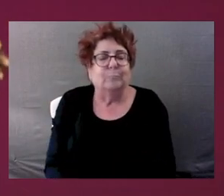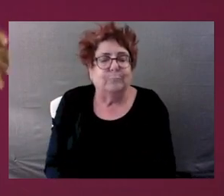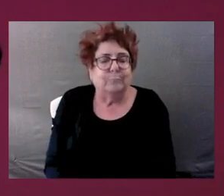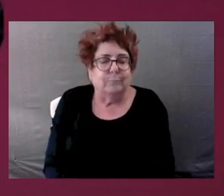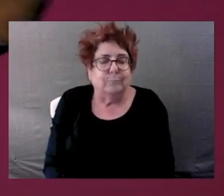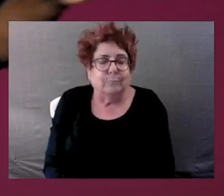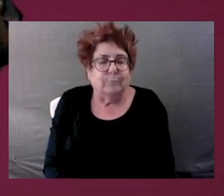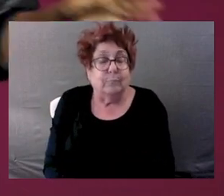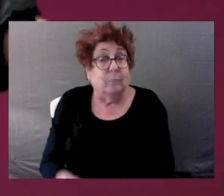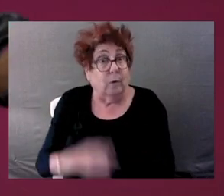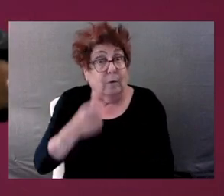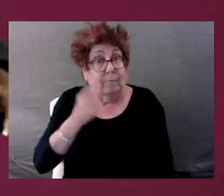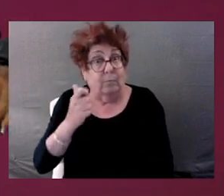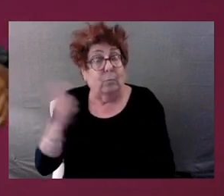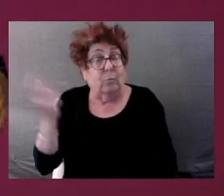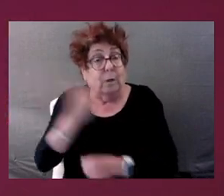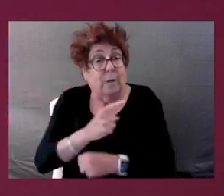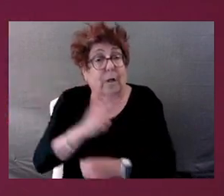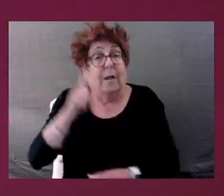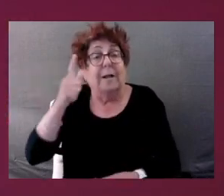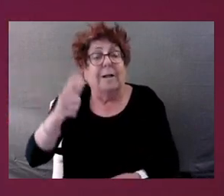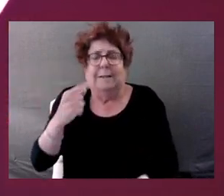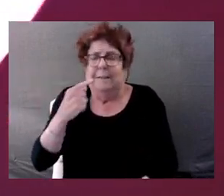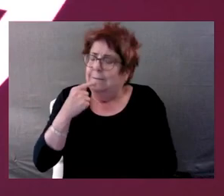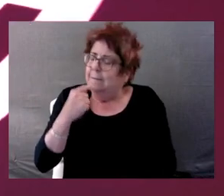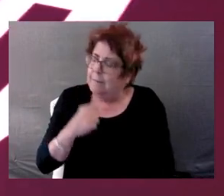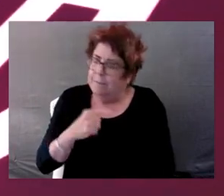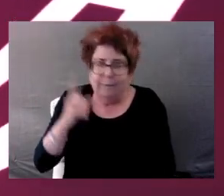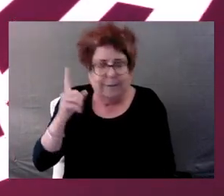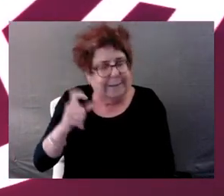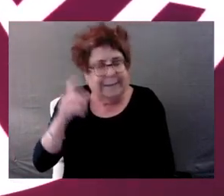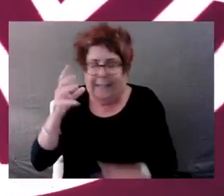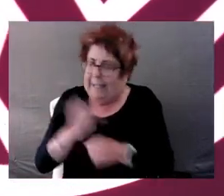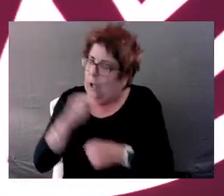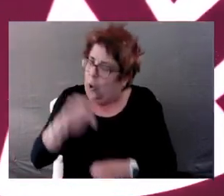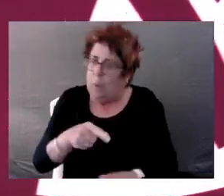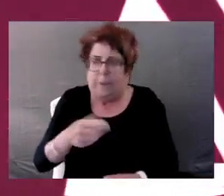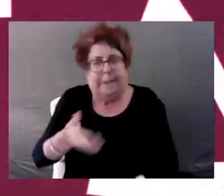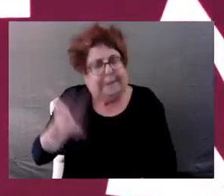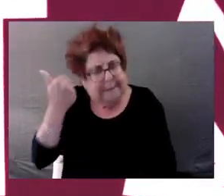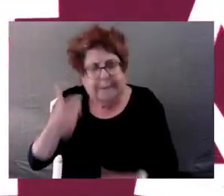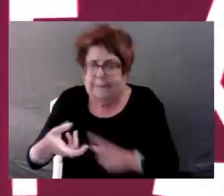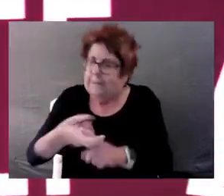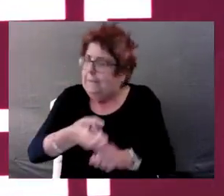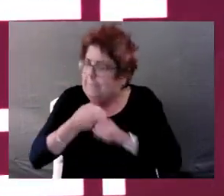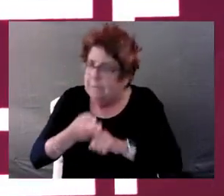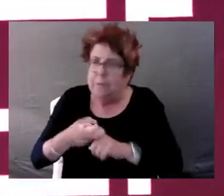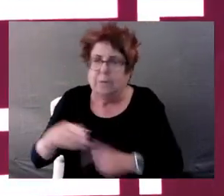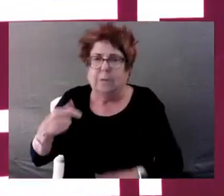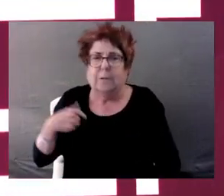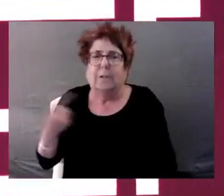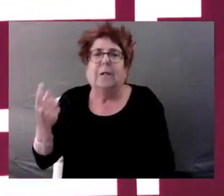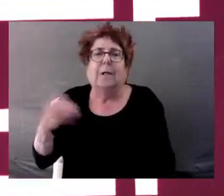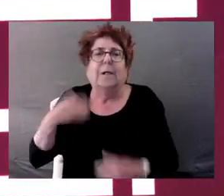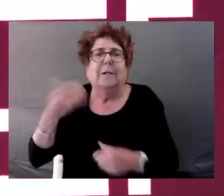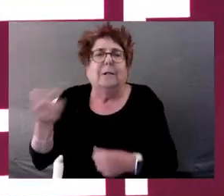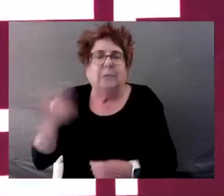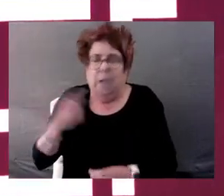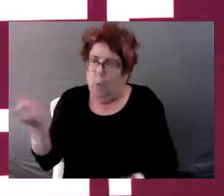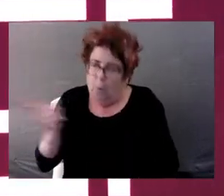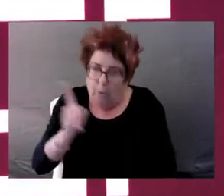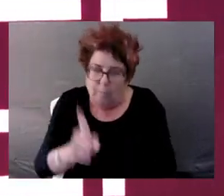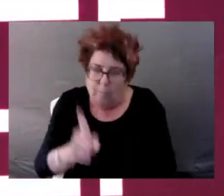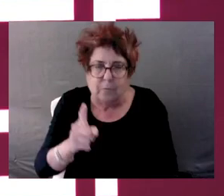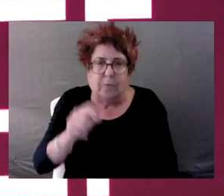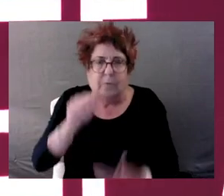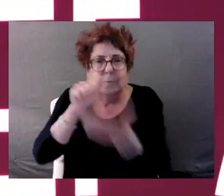get Miss Carolyn, because everybody said I need Miss Carolyn. So I went again. The next time I went, I walked in. She said, come on in, baby. She said, come on in, baby. She said,